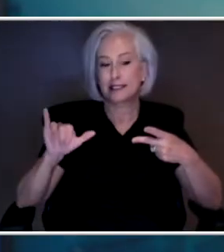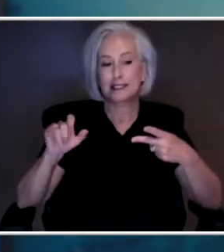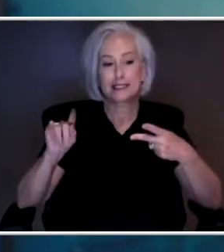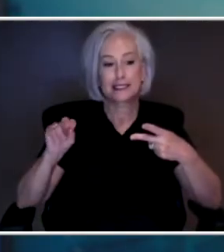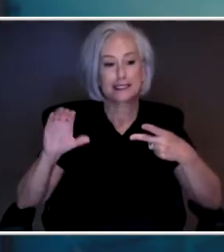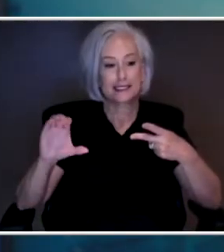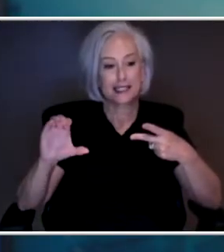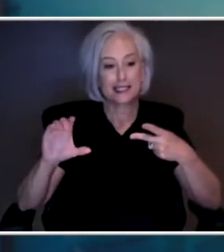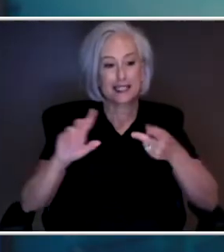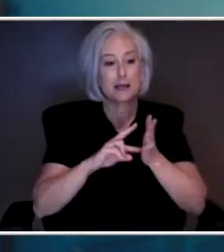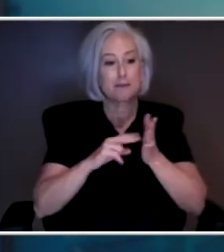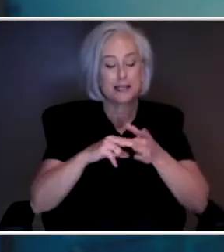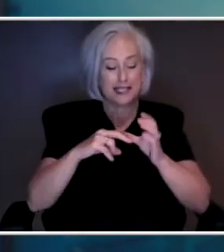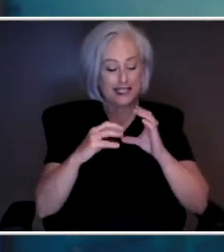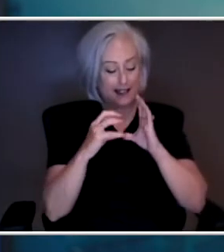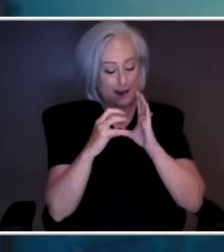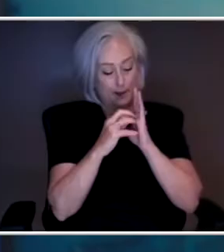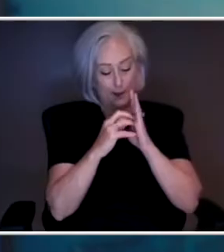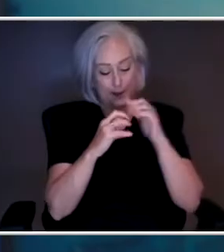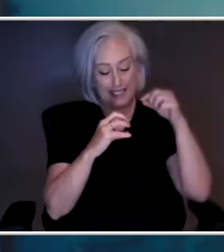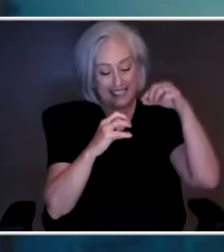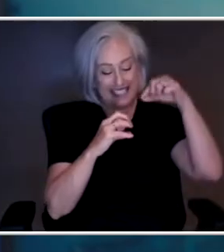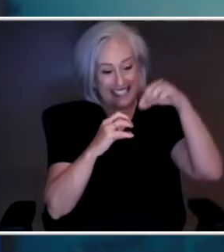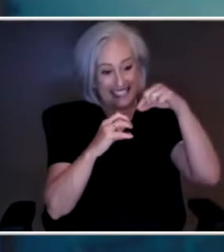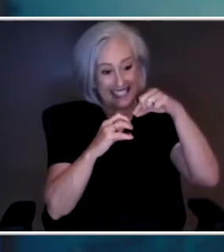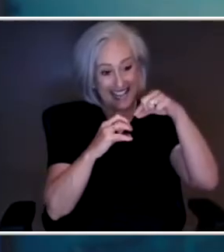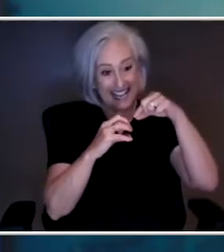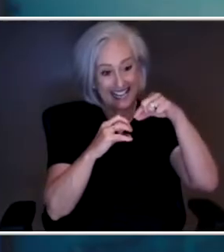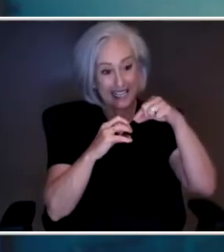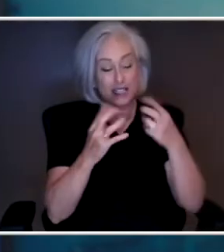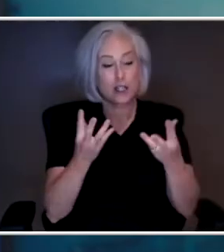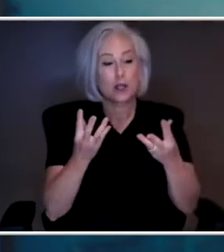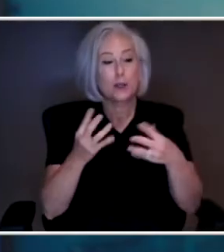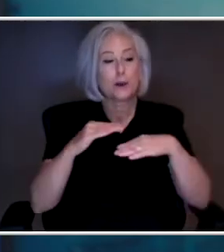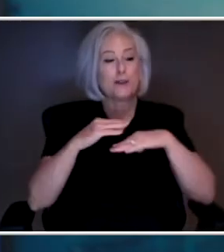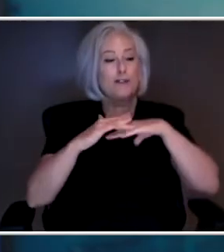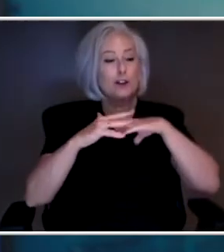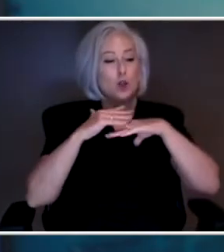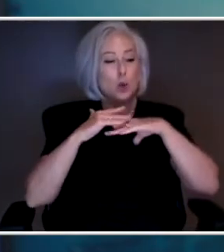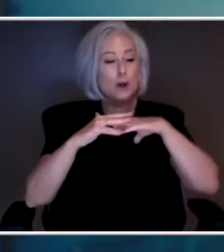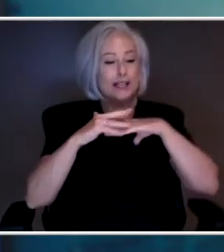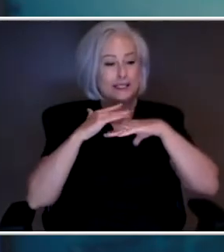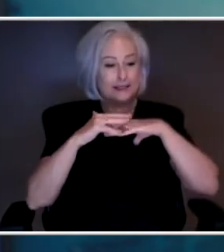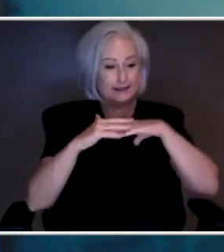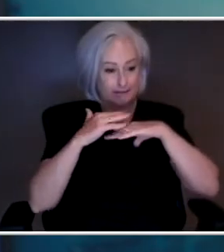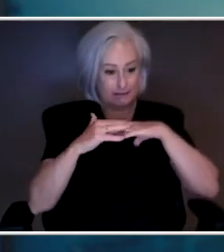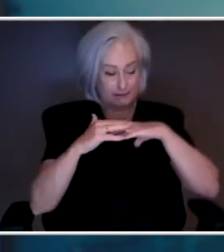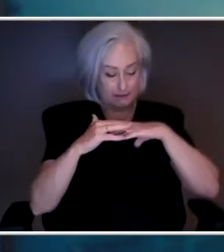not uncommon that these nodules can be either